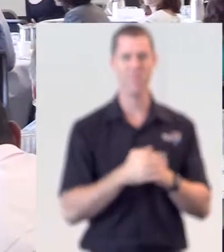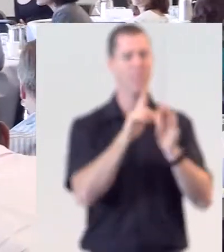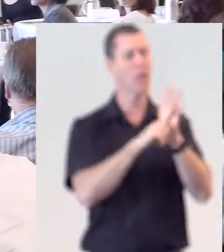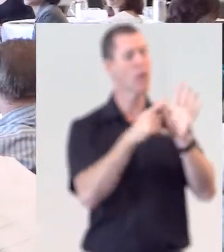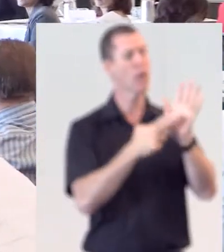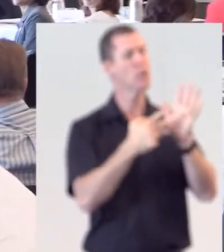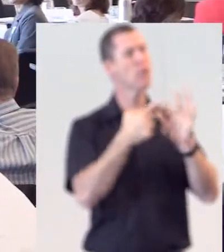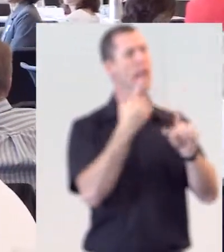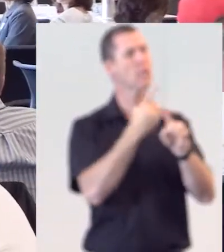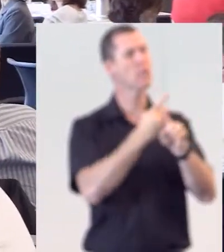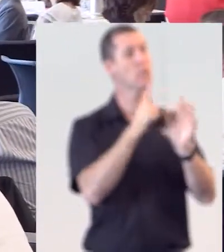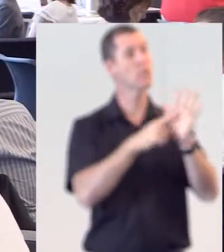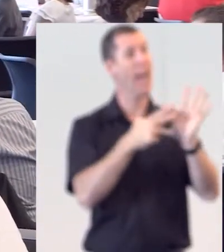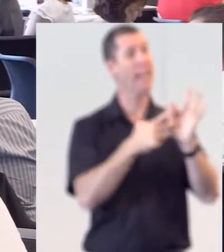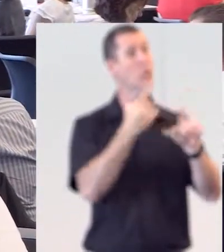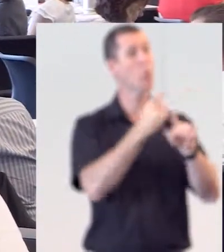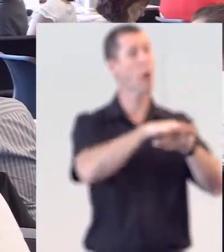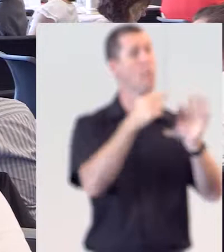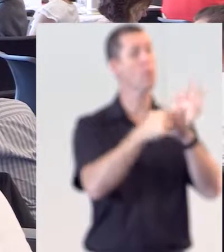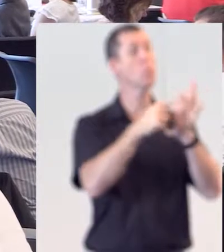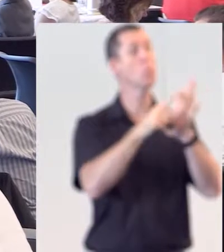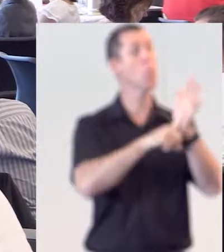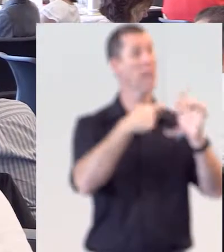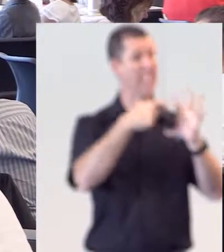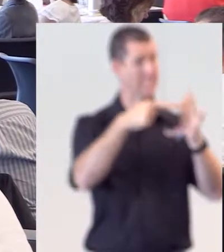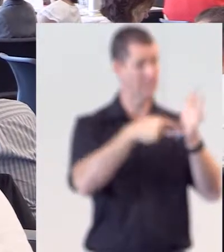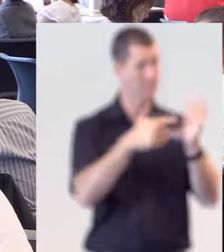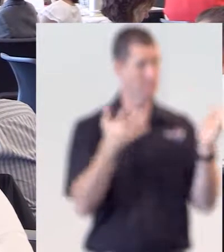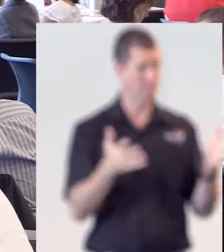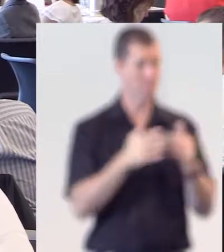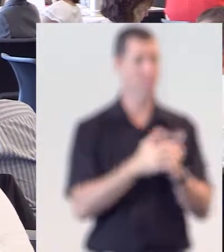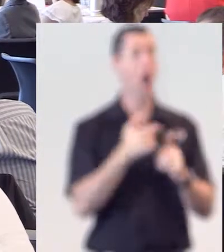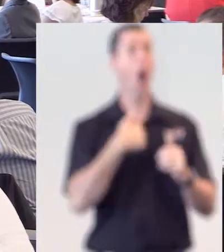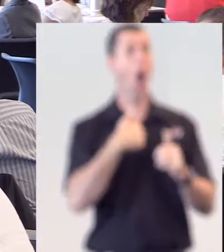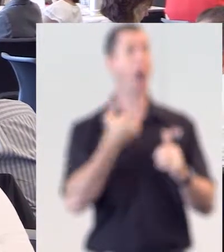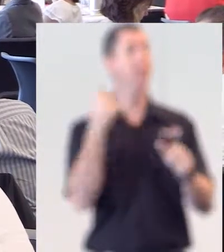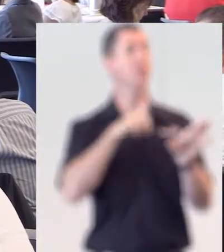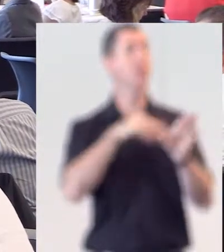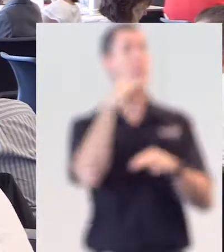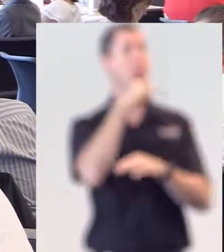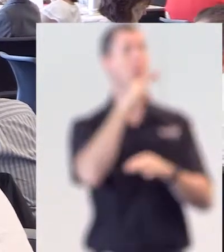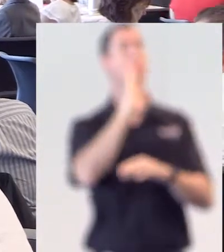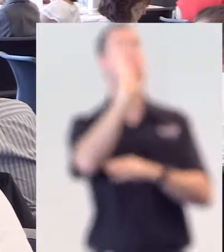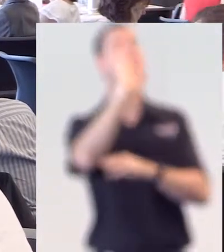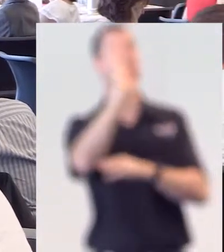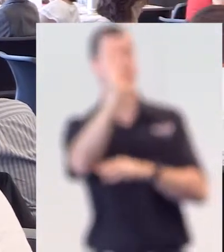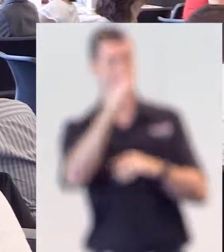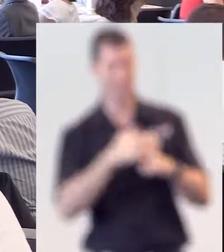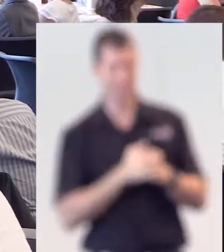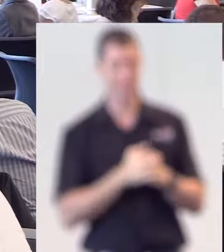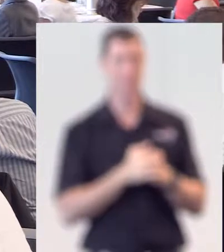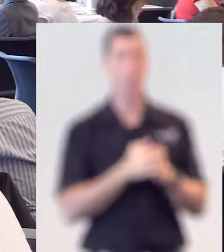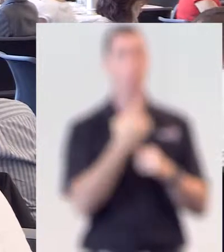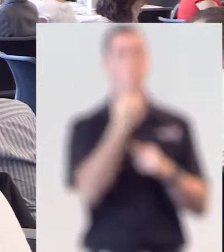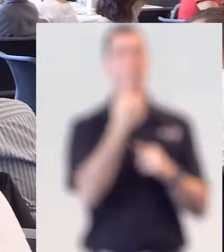Jane gave mention to the toolkit. One of the things, I presented in Melbourne last year at the Practical Design Fund, and one of the